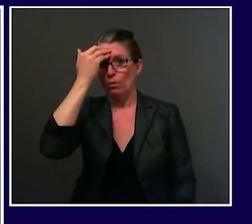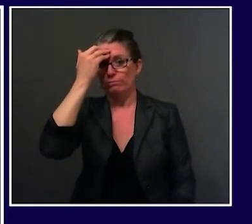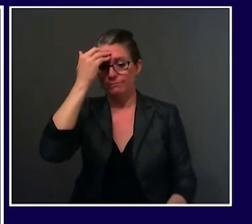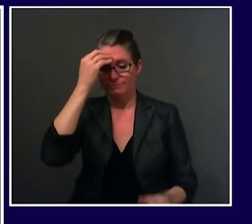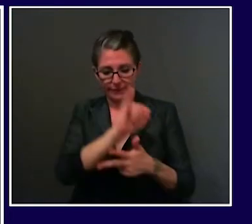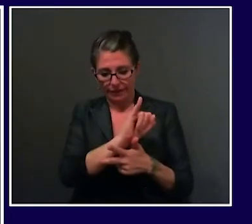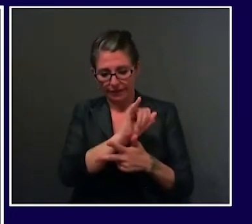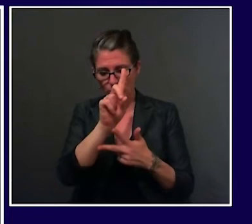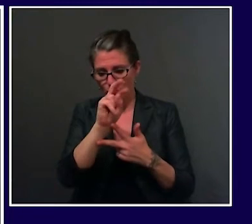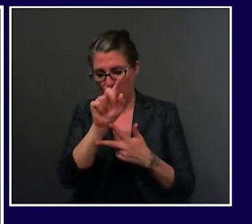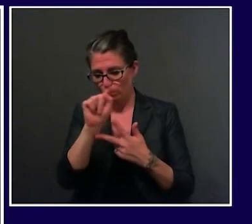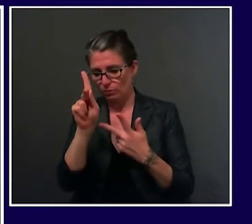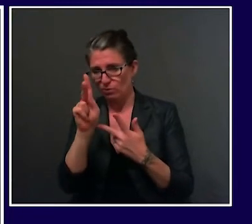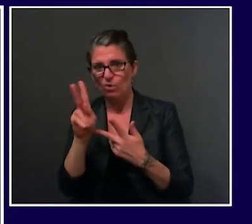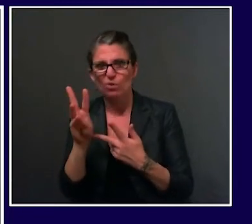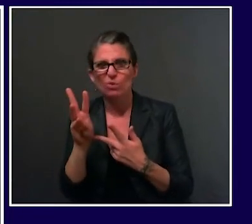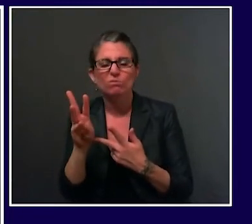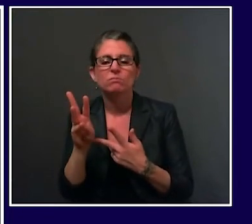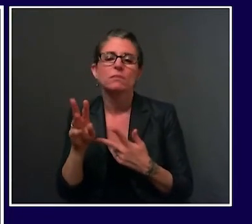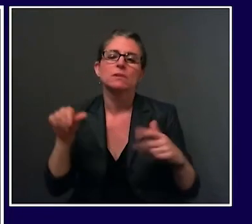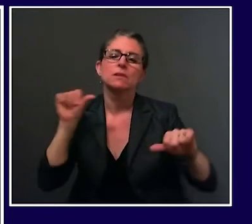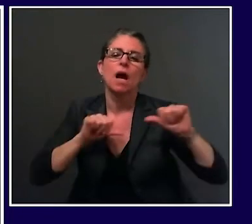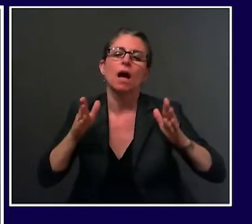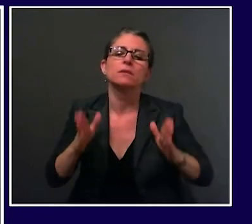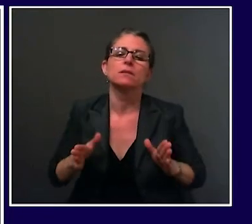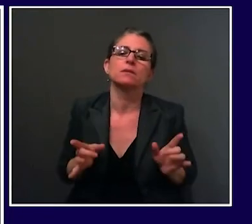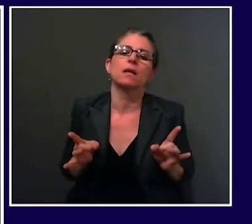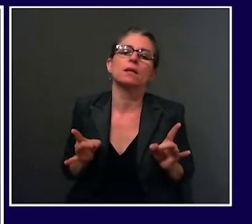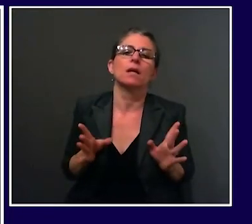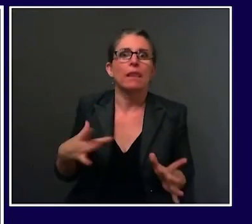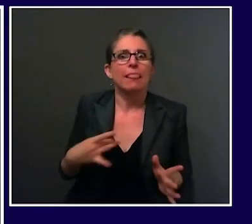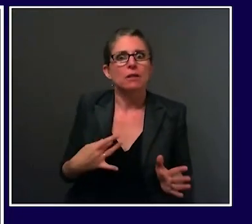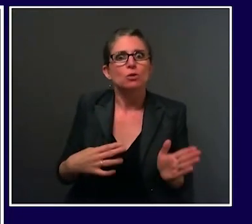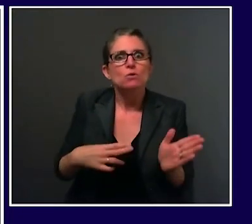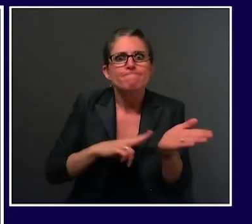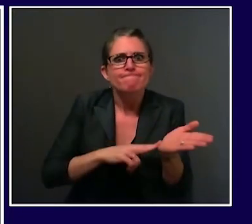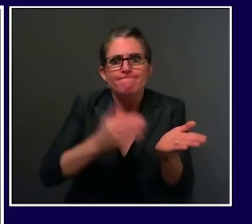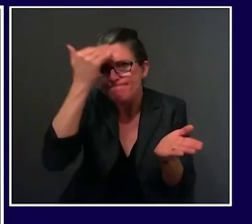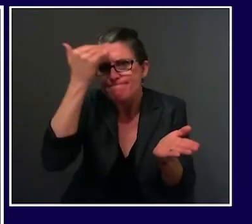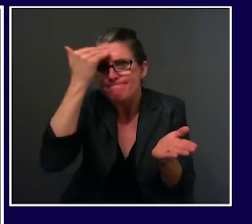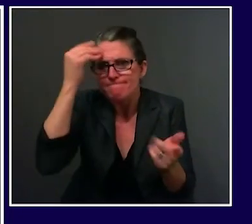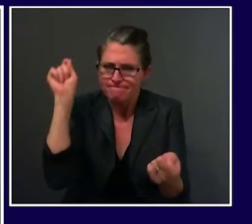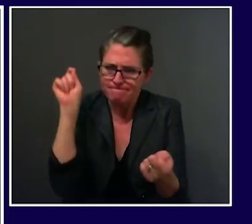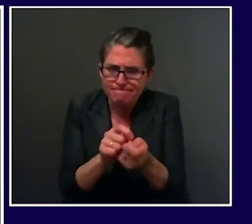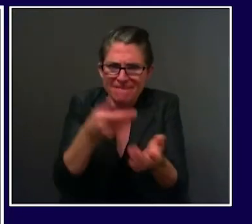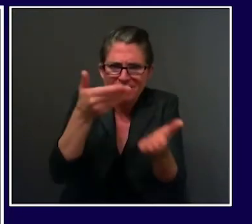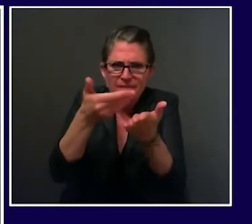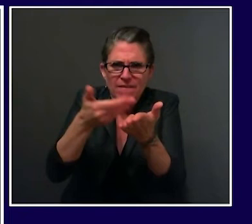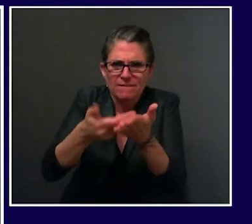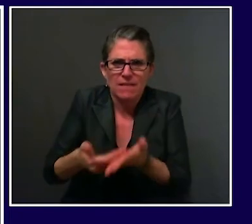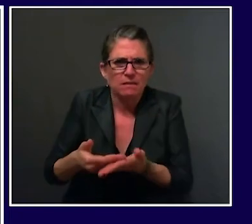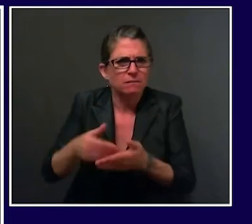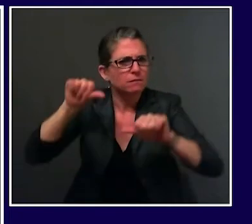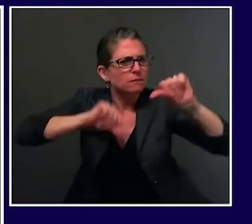as the data become more favorable, that gives us more security in moving toward indoor dining